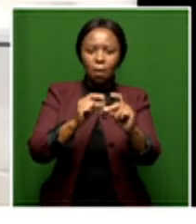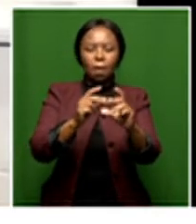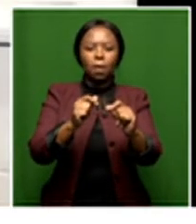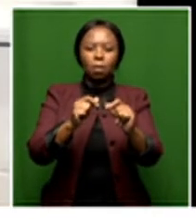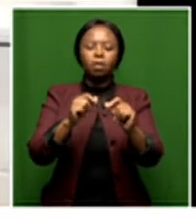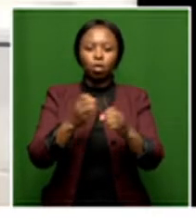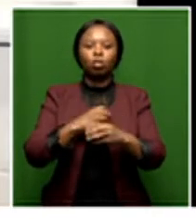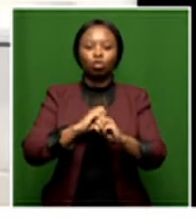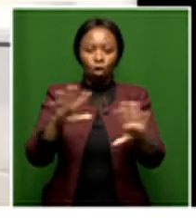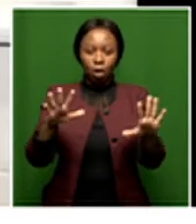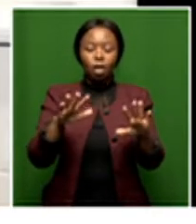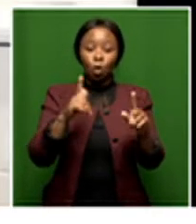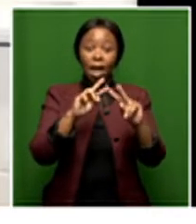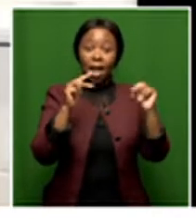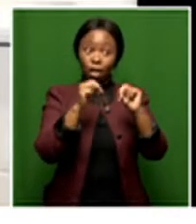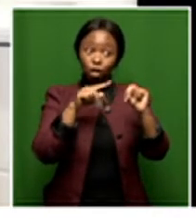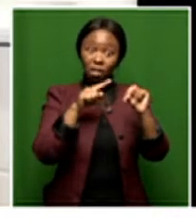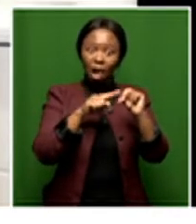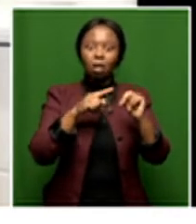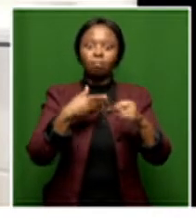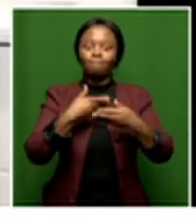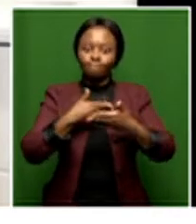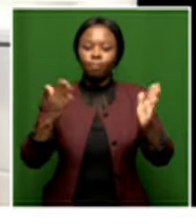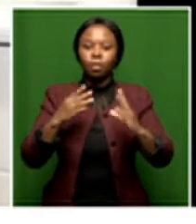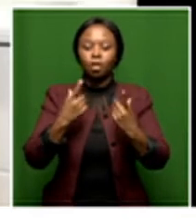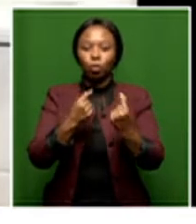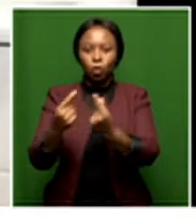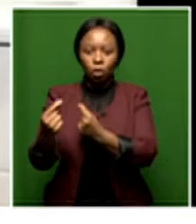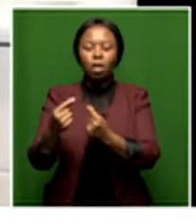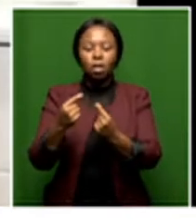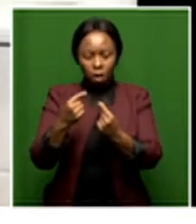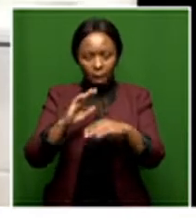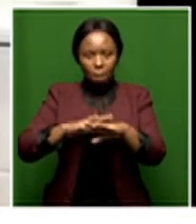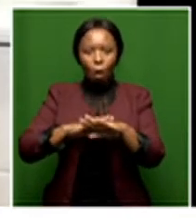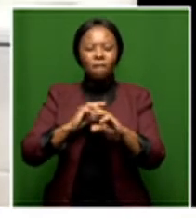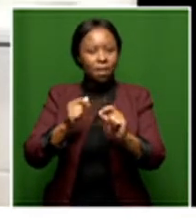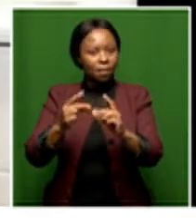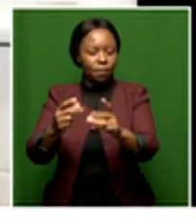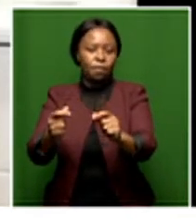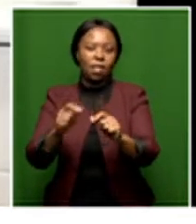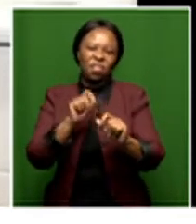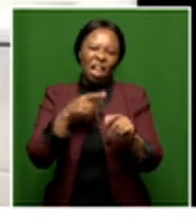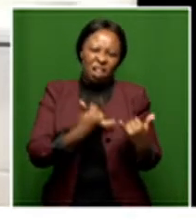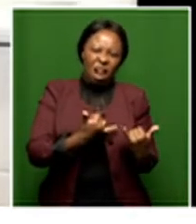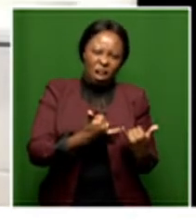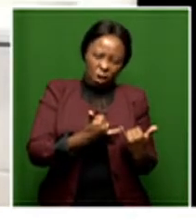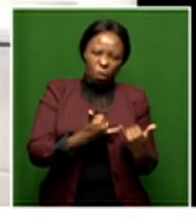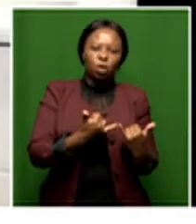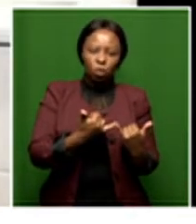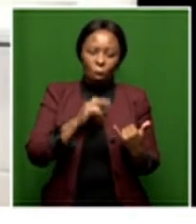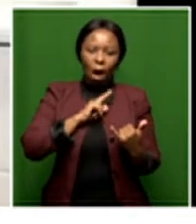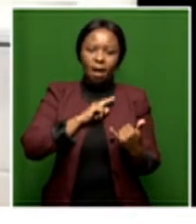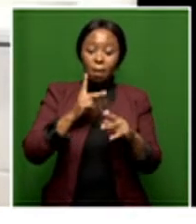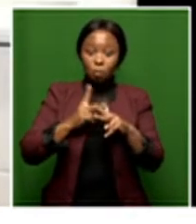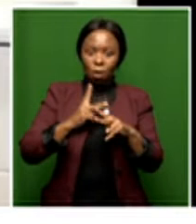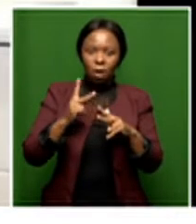we come to a national rollout, we will have to go much more rapidly than this. Yeah. And the preparation is